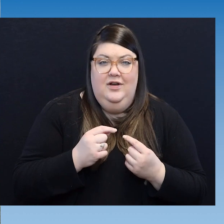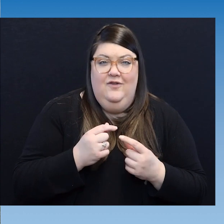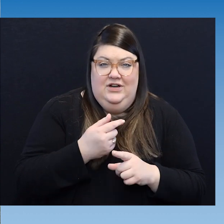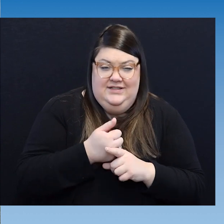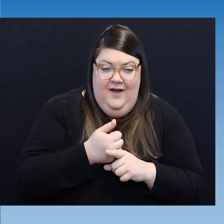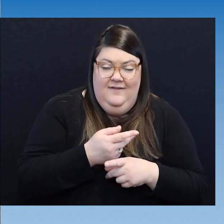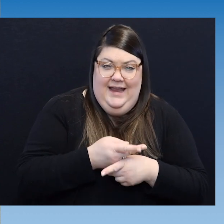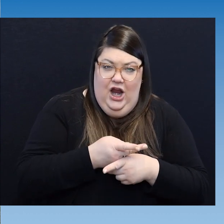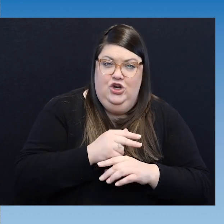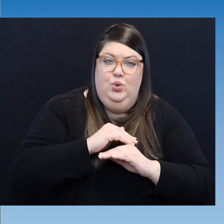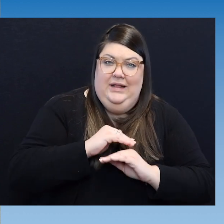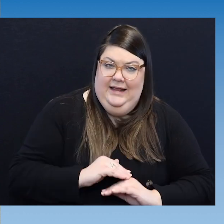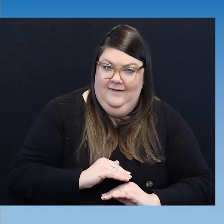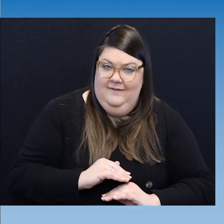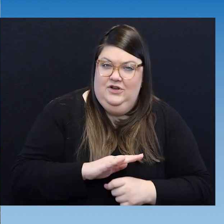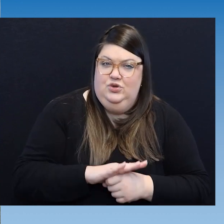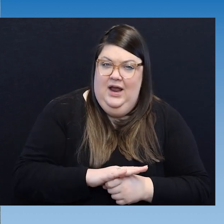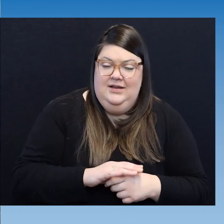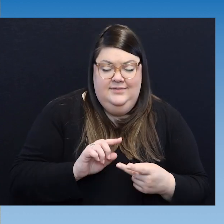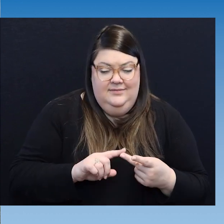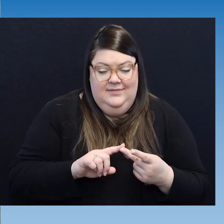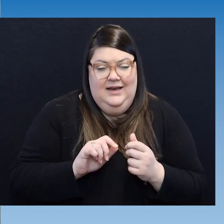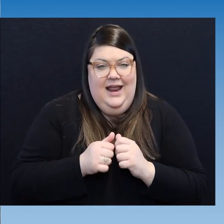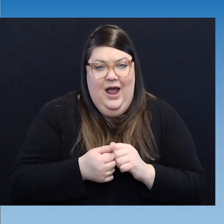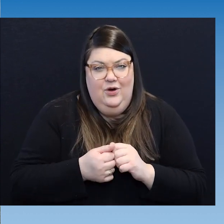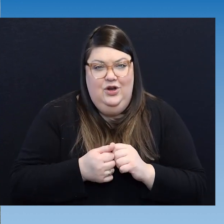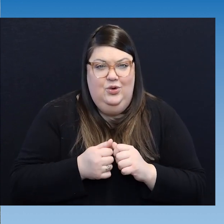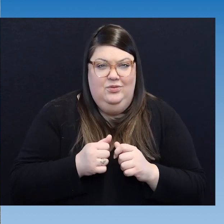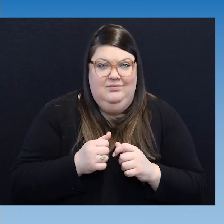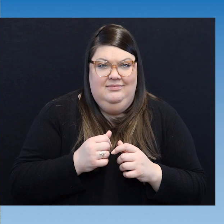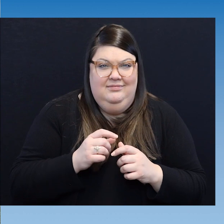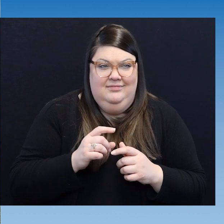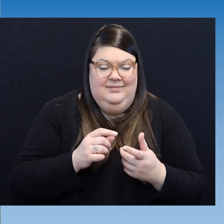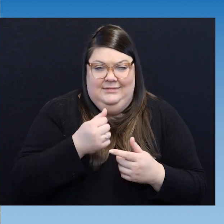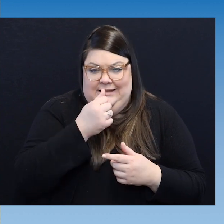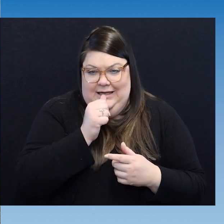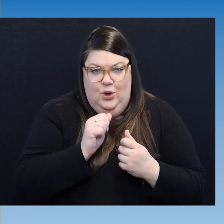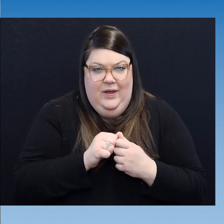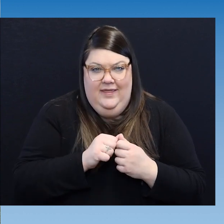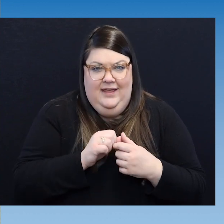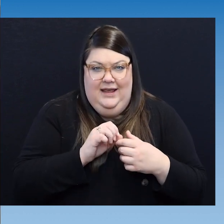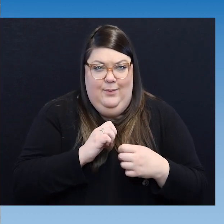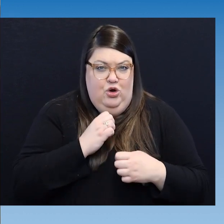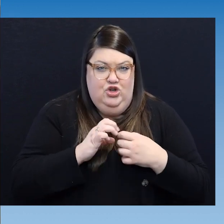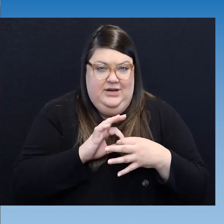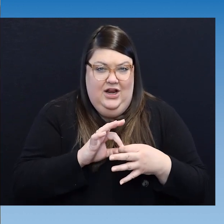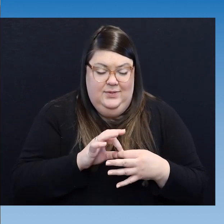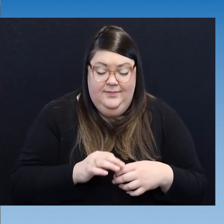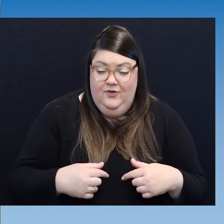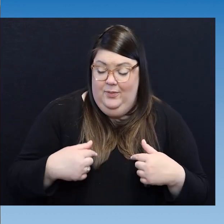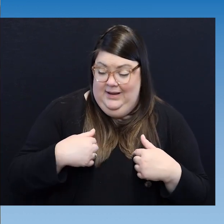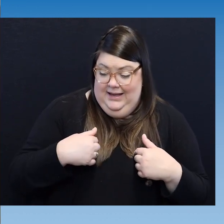for self-care to take care of yourself? And then how do you deal with the emotional attachment? for me,